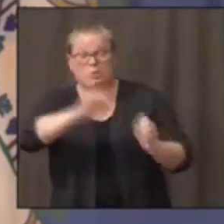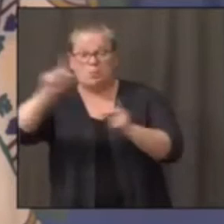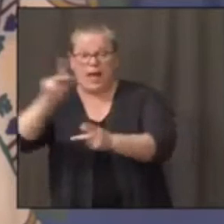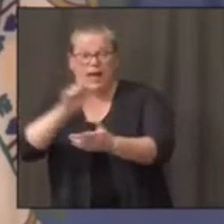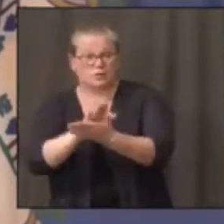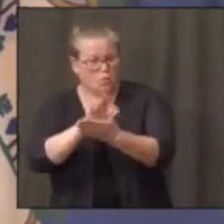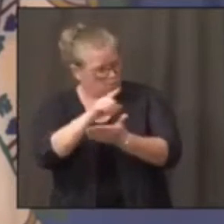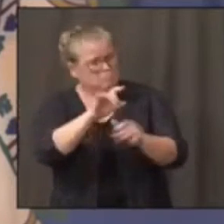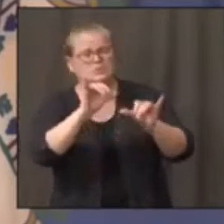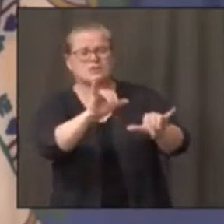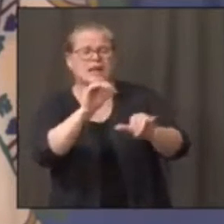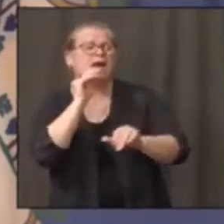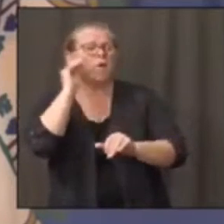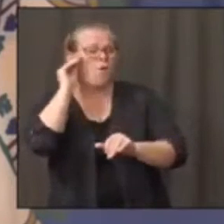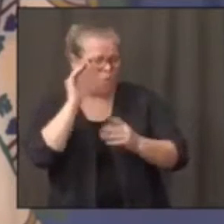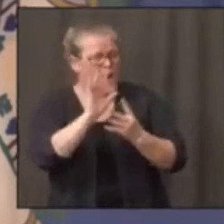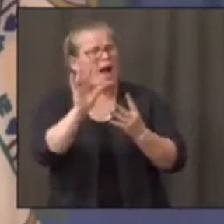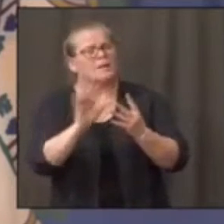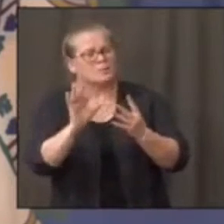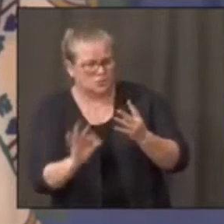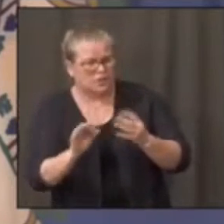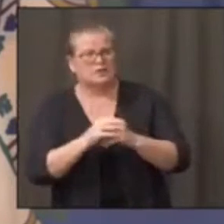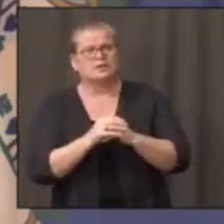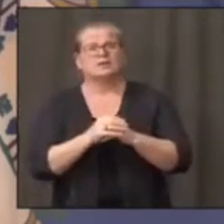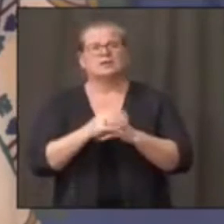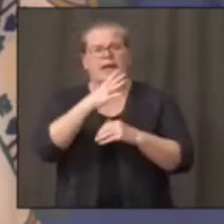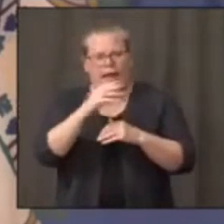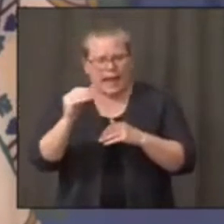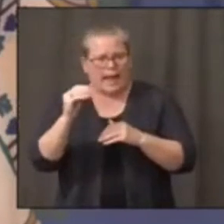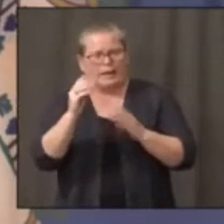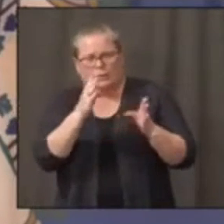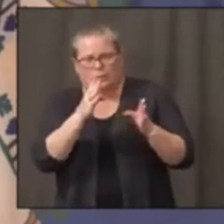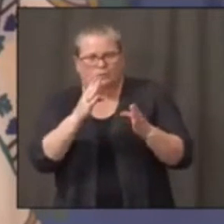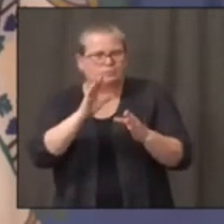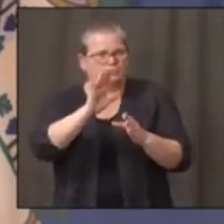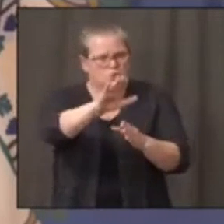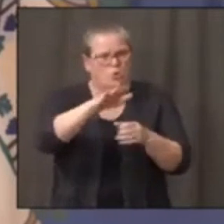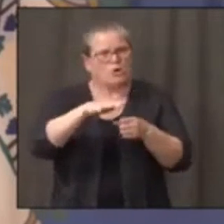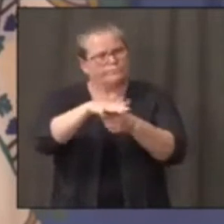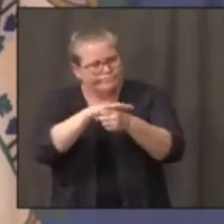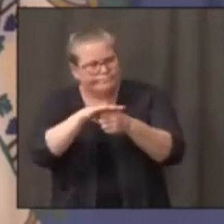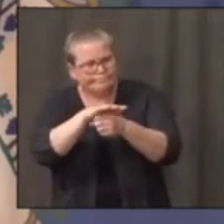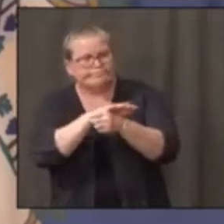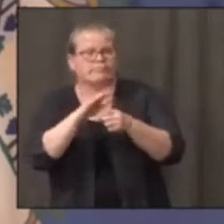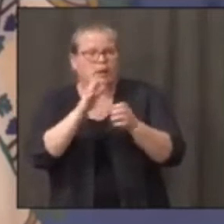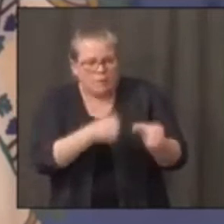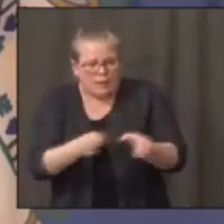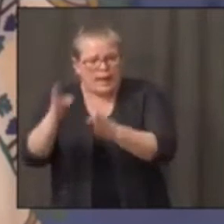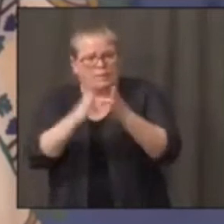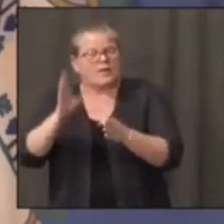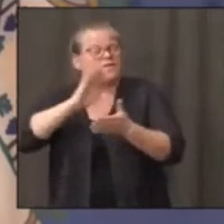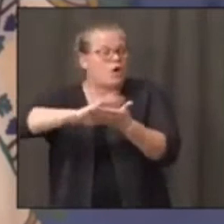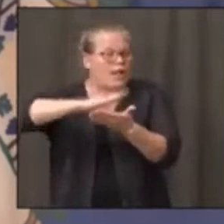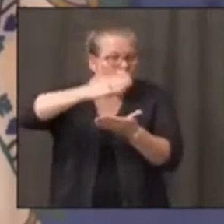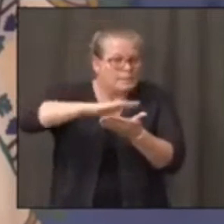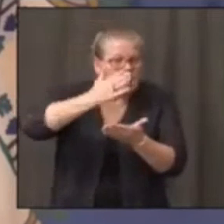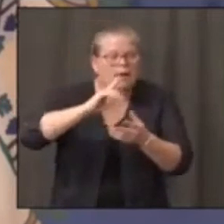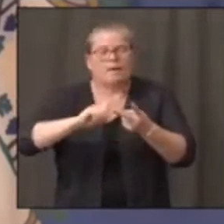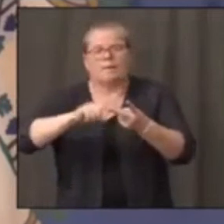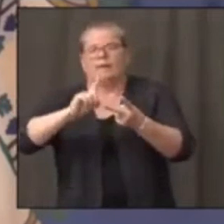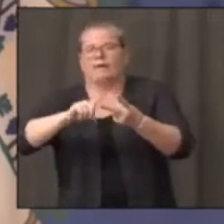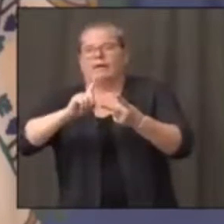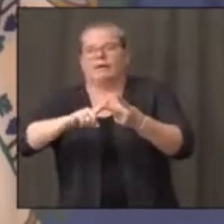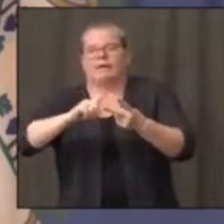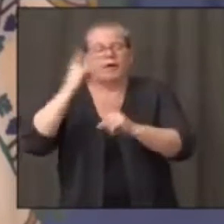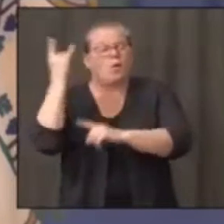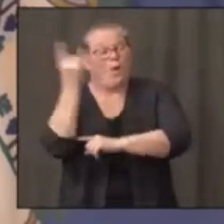Nick Simmons is working on how we can get them the laptop, make sure you have a Wi-Fi zone and get you the access. So we've